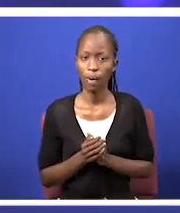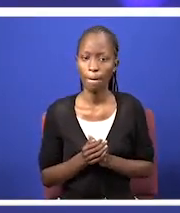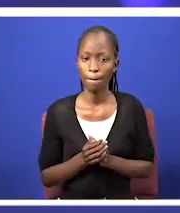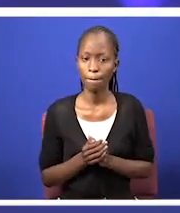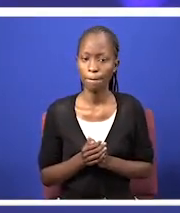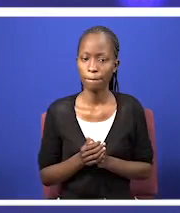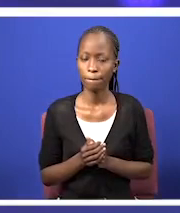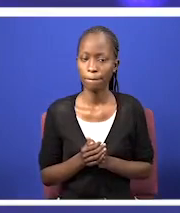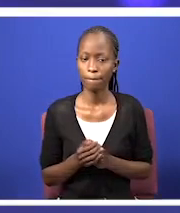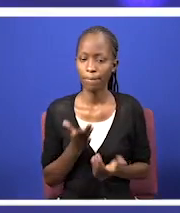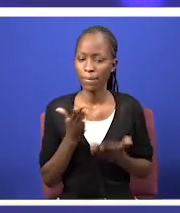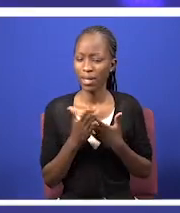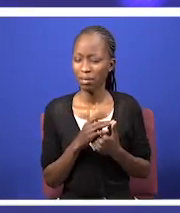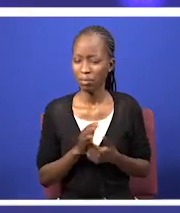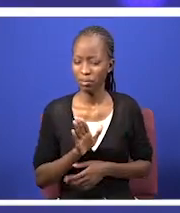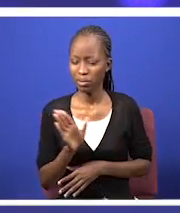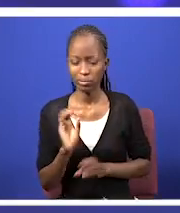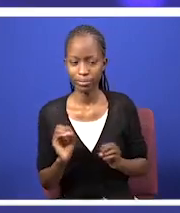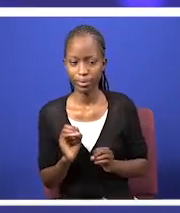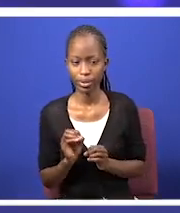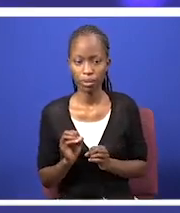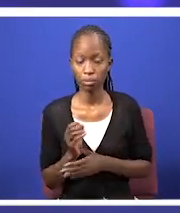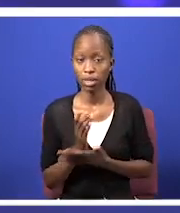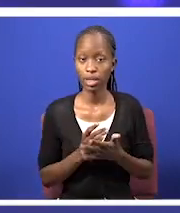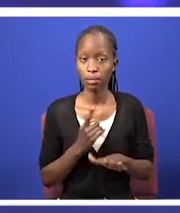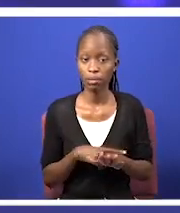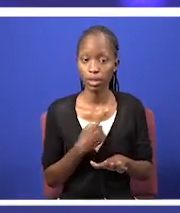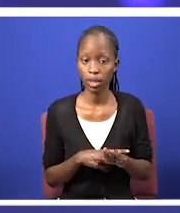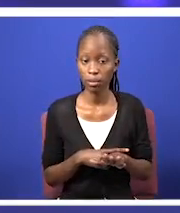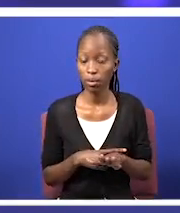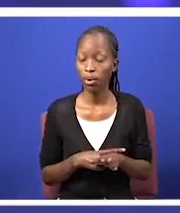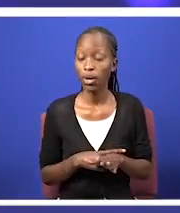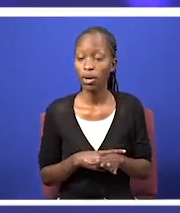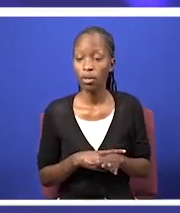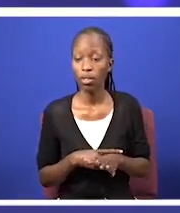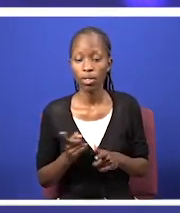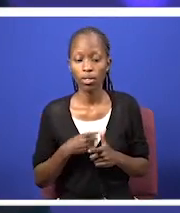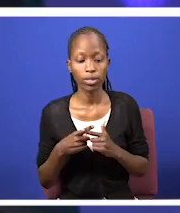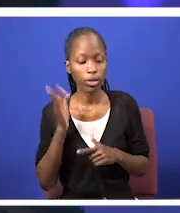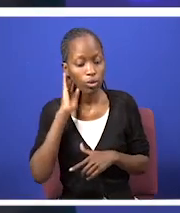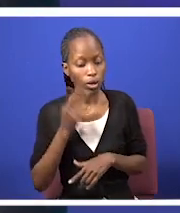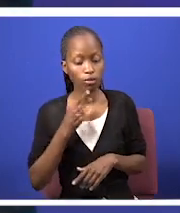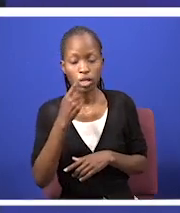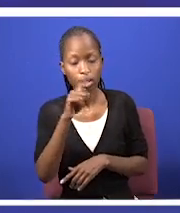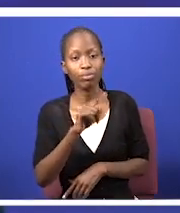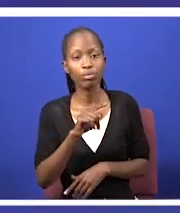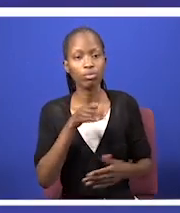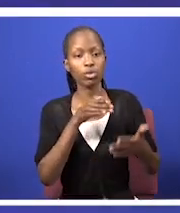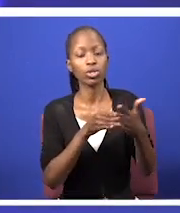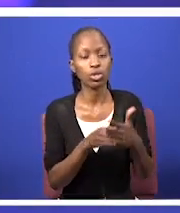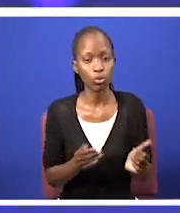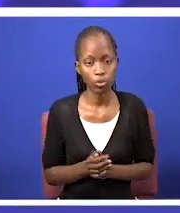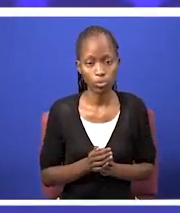it's just a sense of trepidation that maybe I shouldn't be going here, I shouldn't be doing this. And sometimes it's a direct word and he says, don't go there, don't do